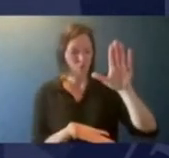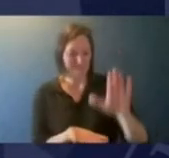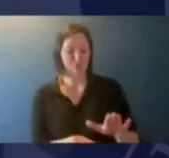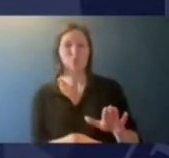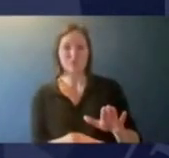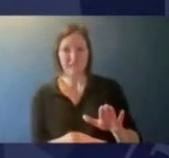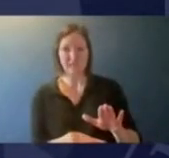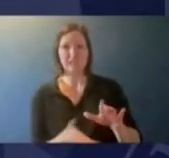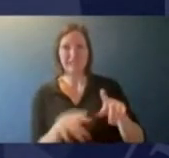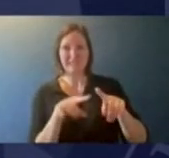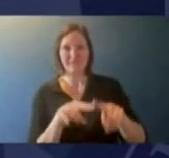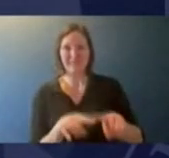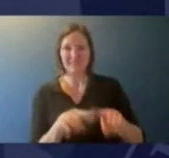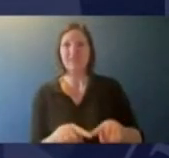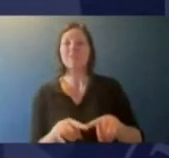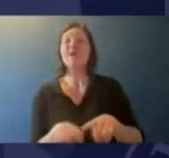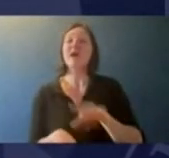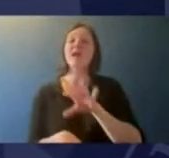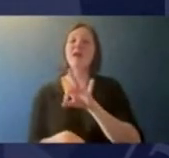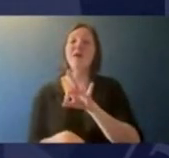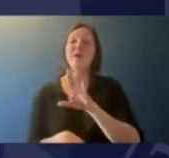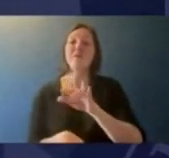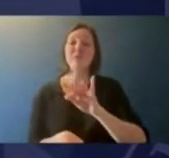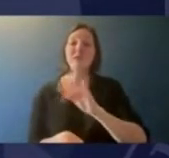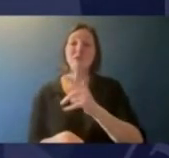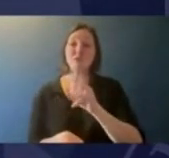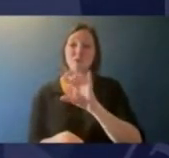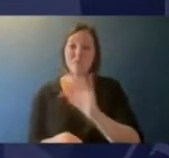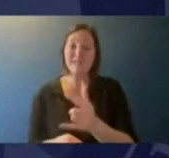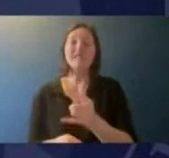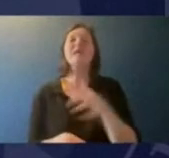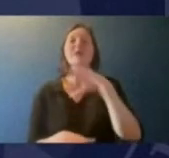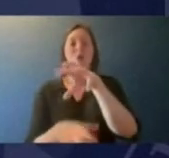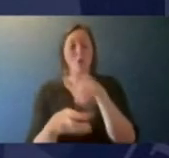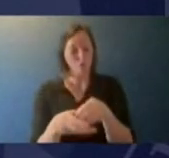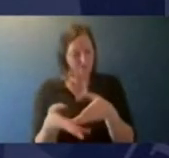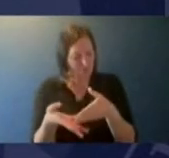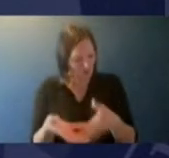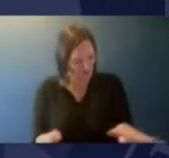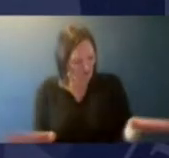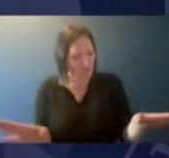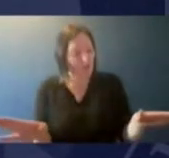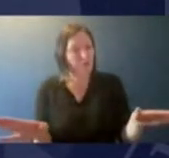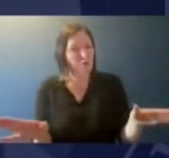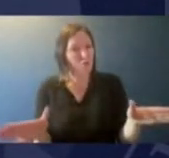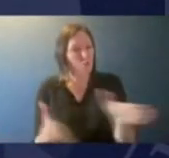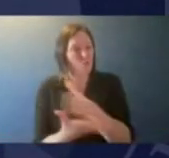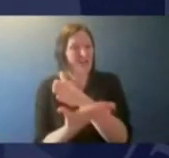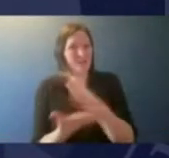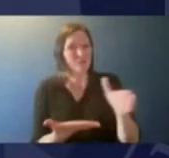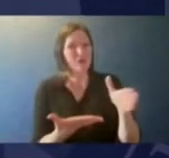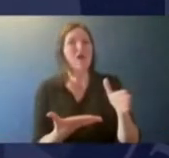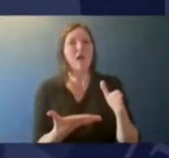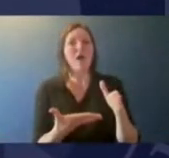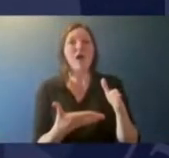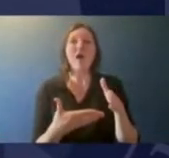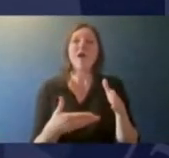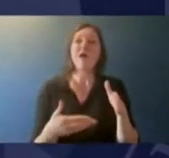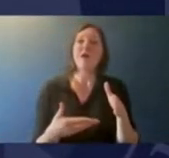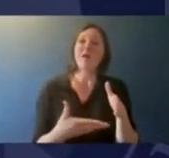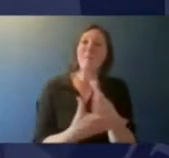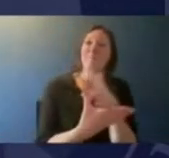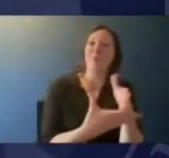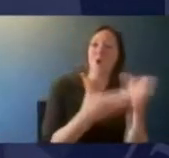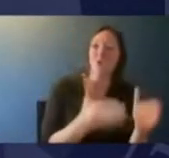dependence. But friendshoring includes a very wide range of partners, and so the benefits